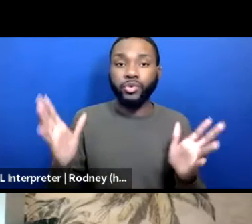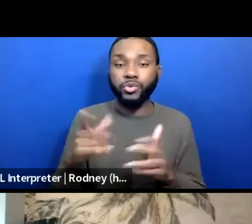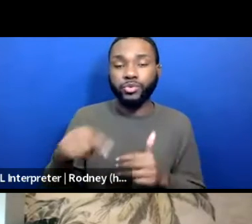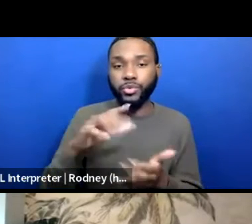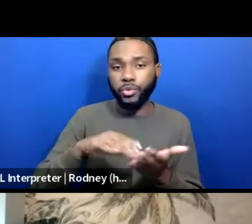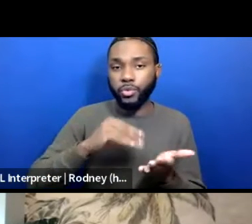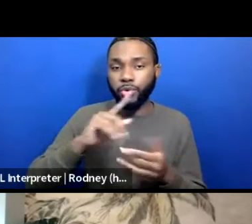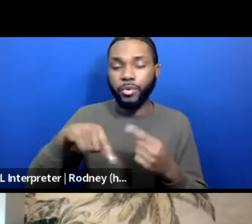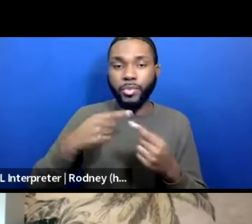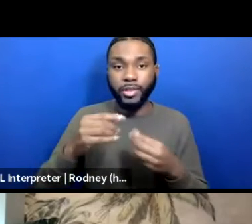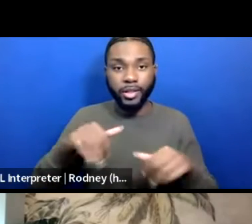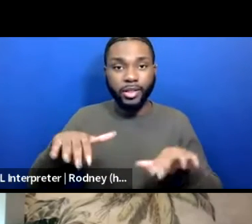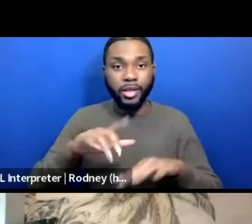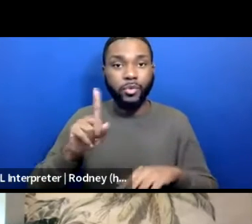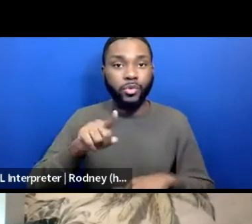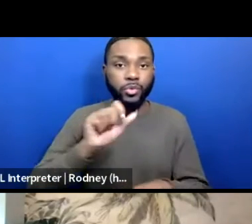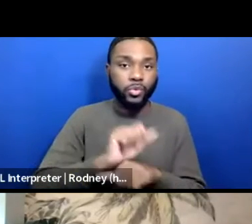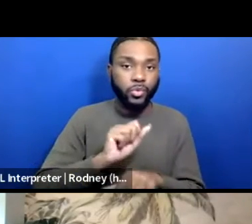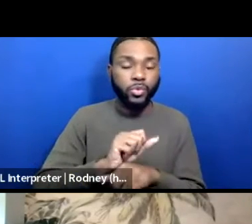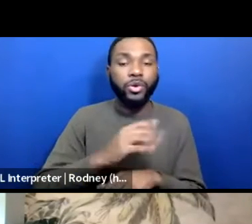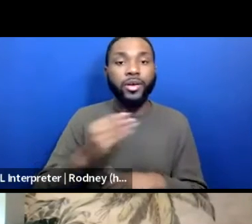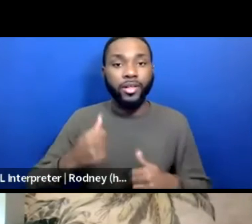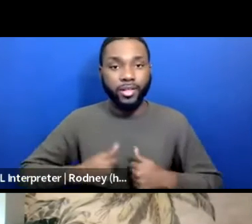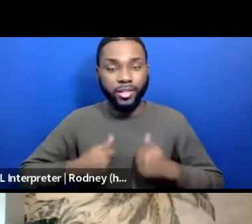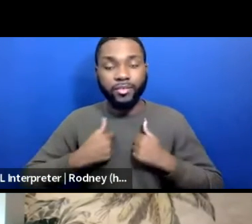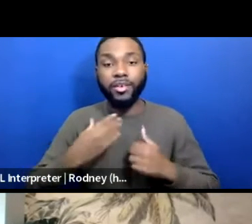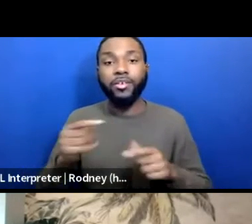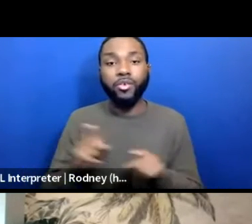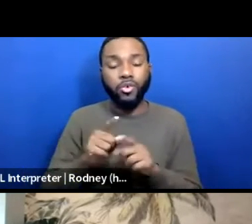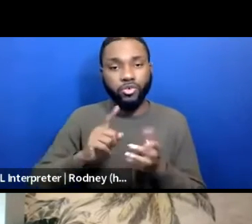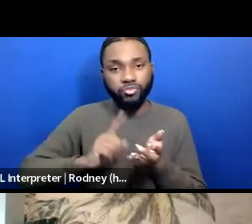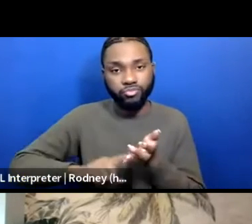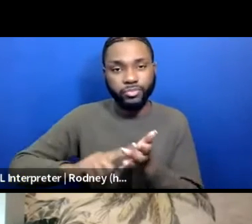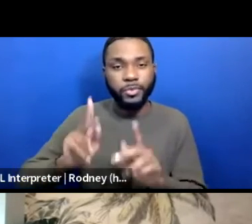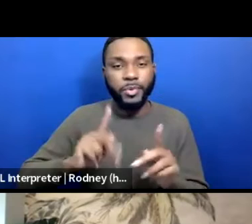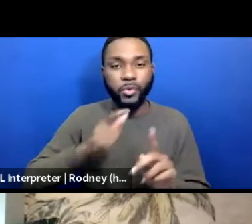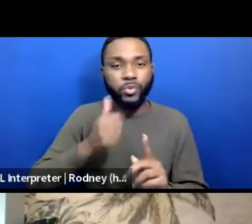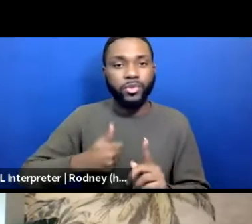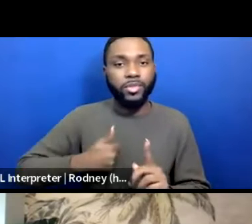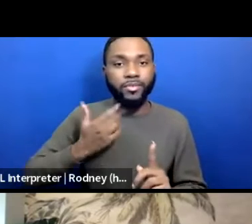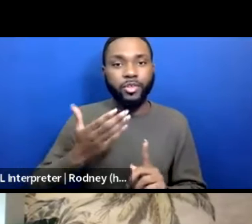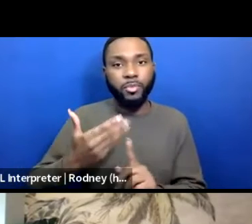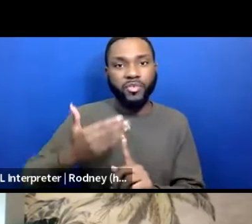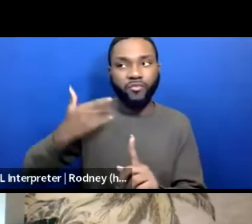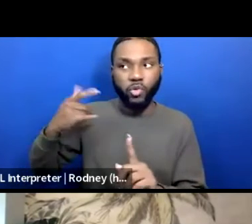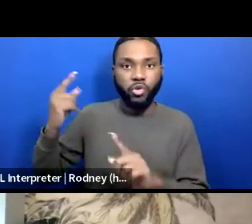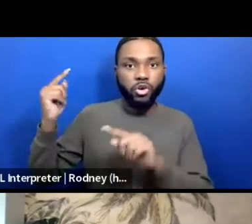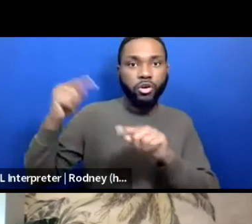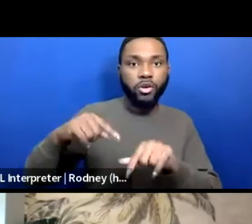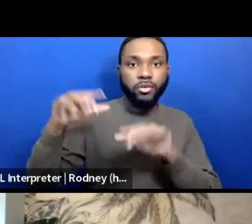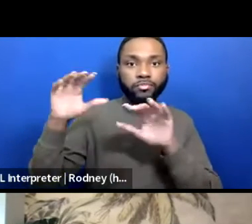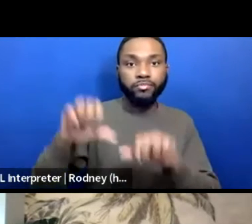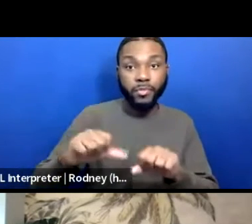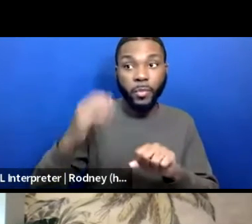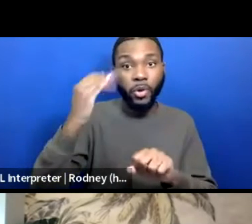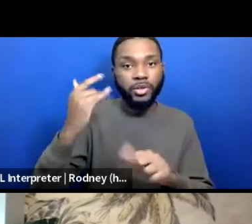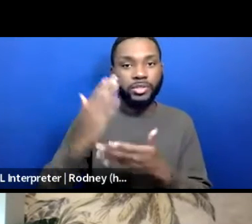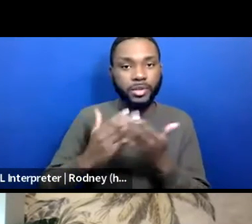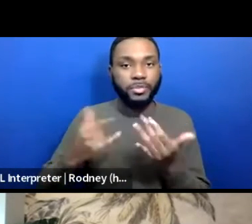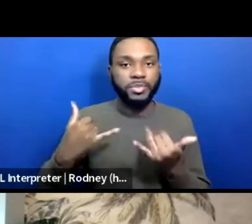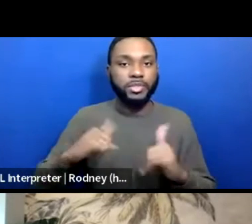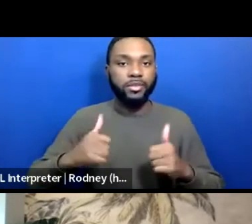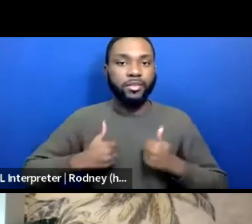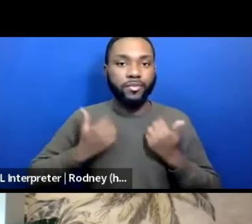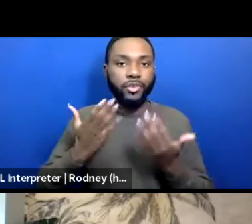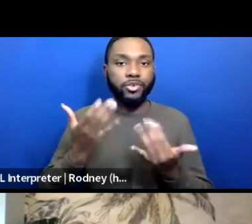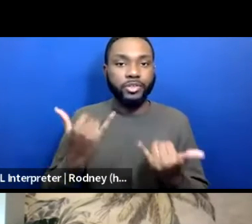and work, and the history of the people who lived there before colonization, many who still live there today, though they are often